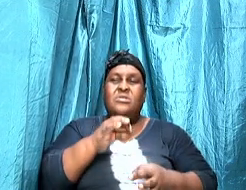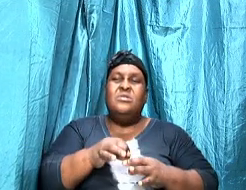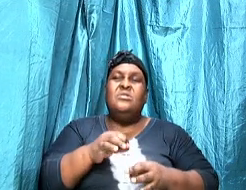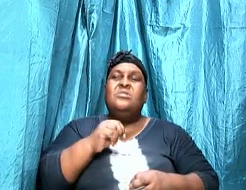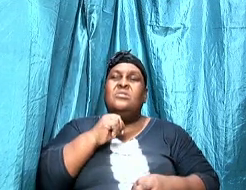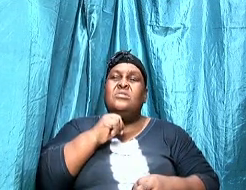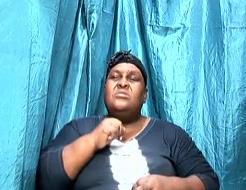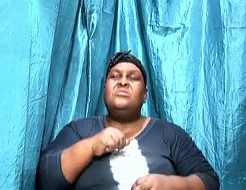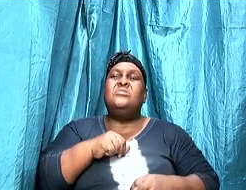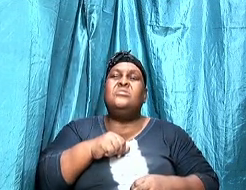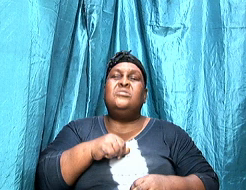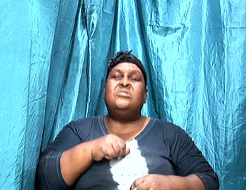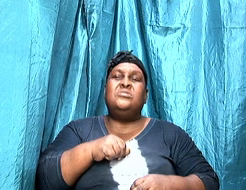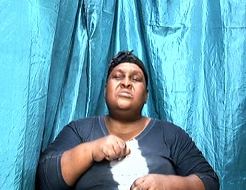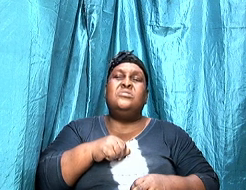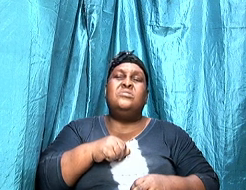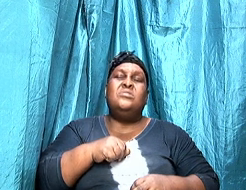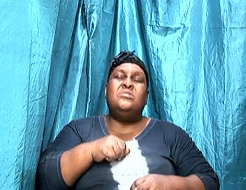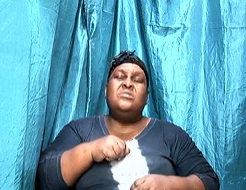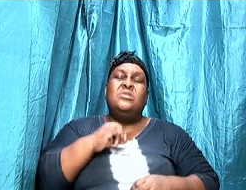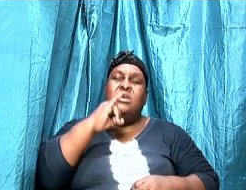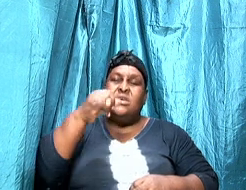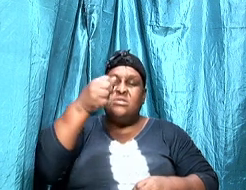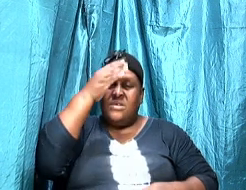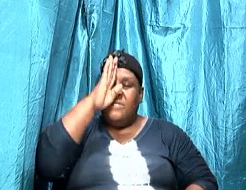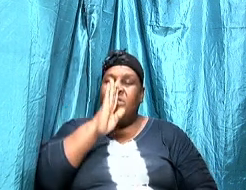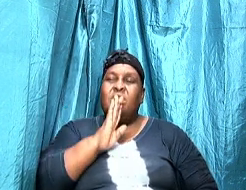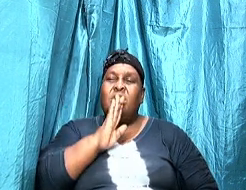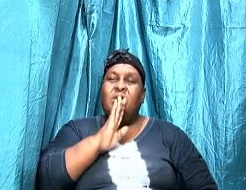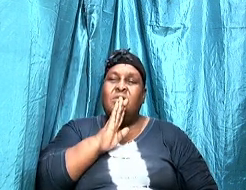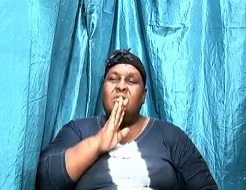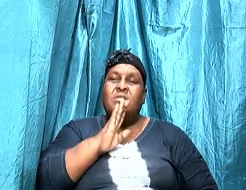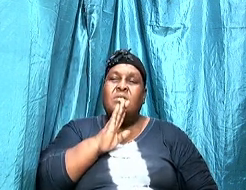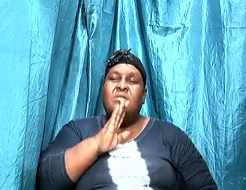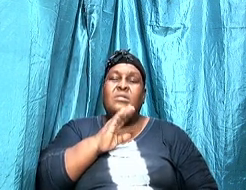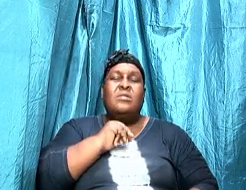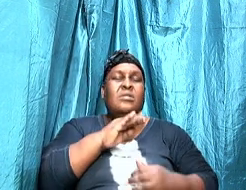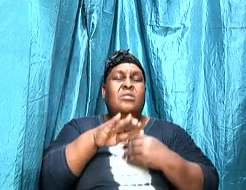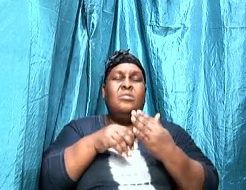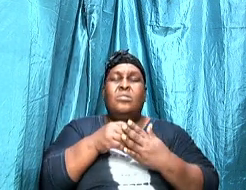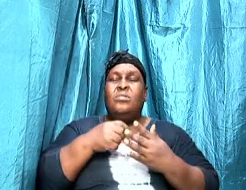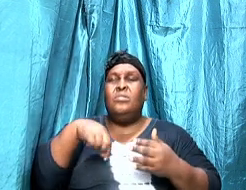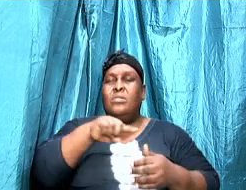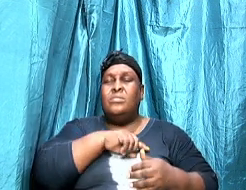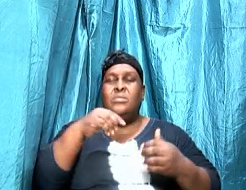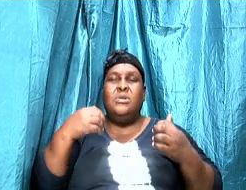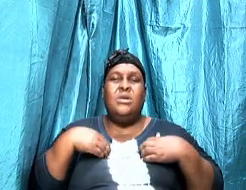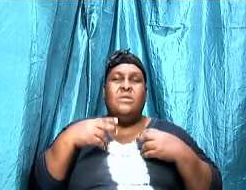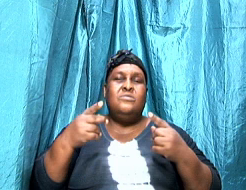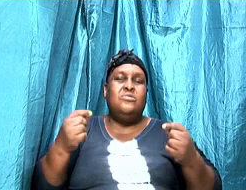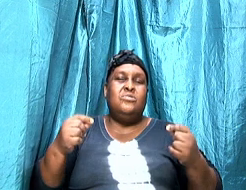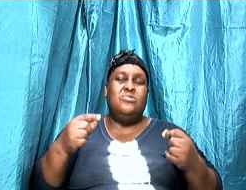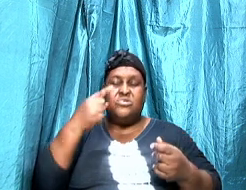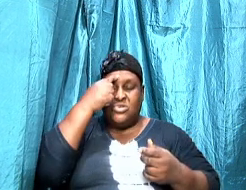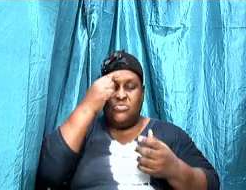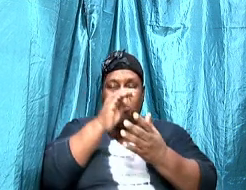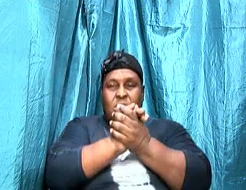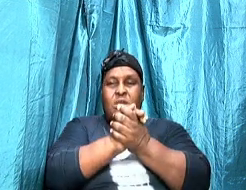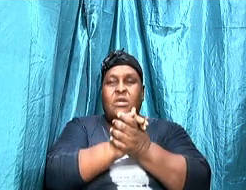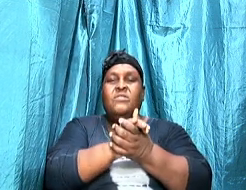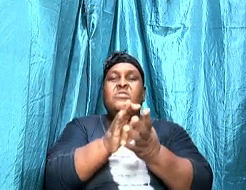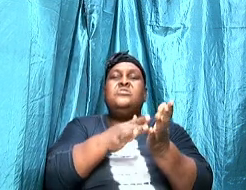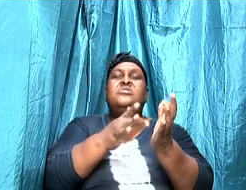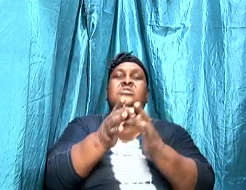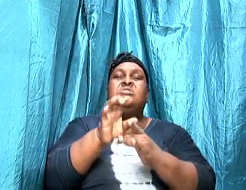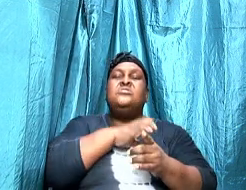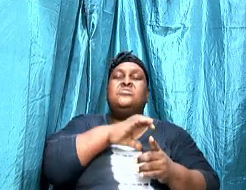up to Christ. And all we have to do is believe in the Lord Jesus Christ. You know, we can be